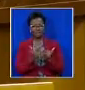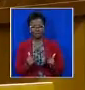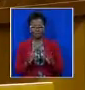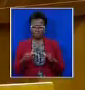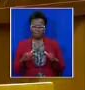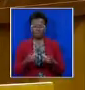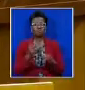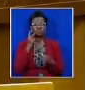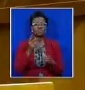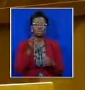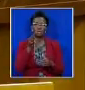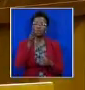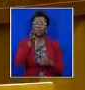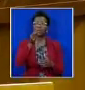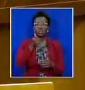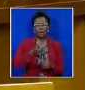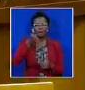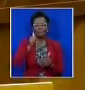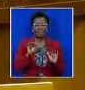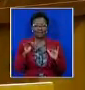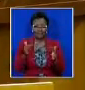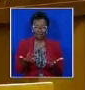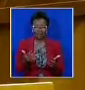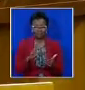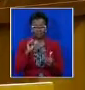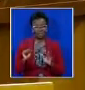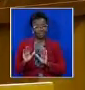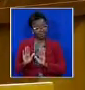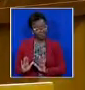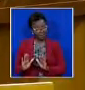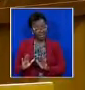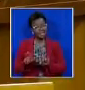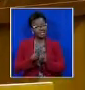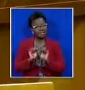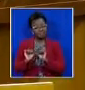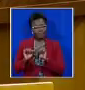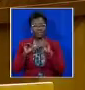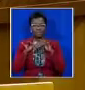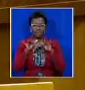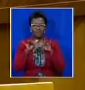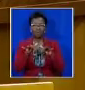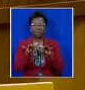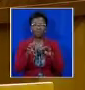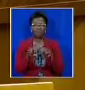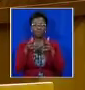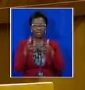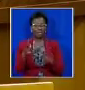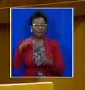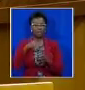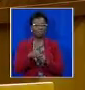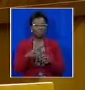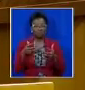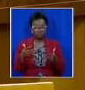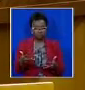the future of our Earth and indeed humanity. This is espoused in, amongst others, but